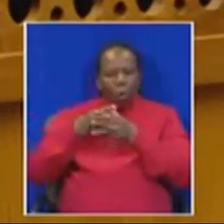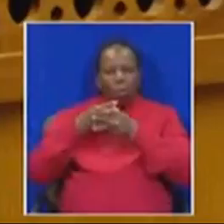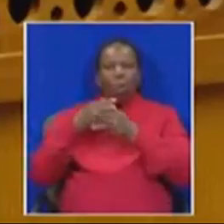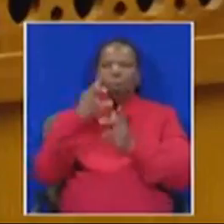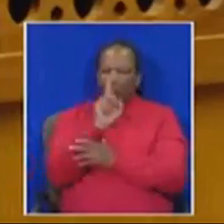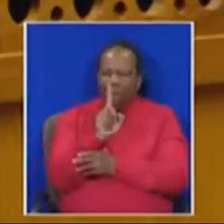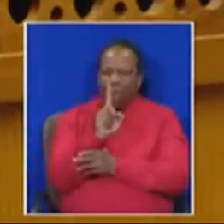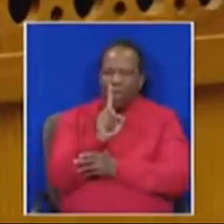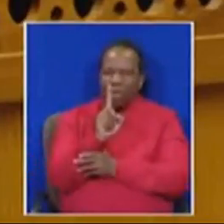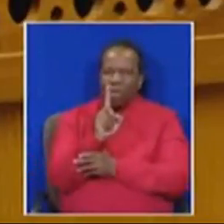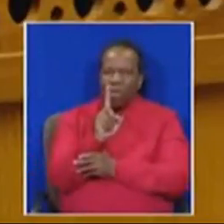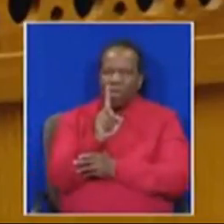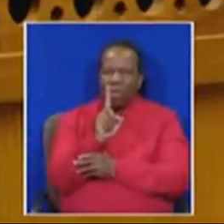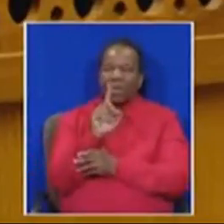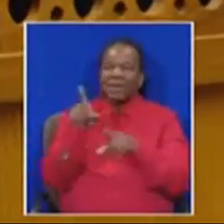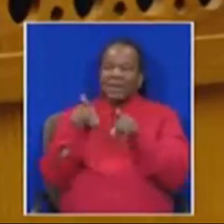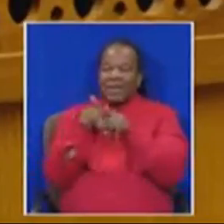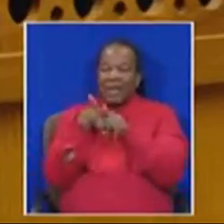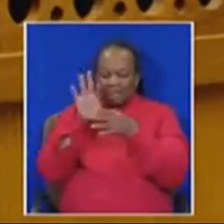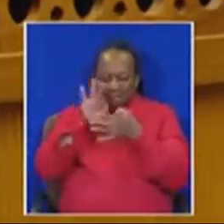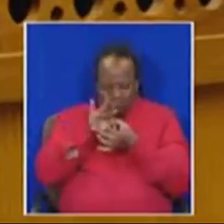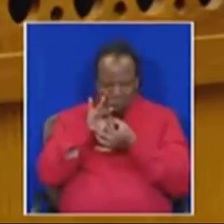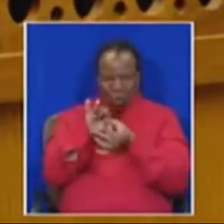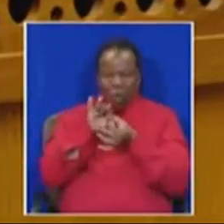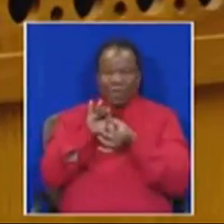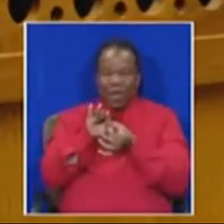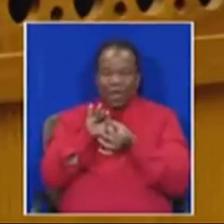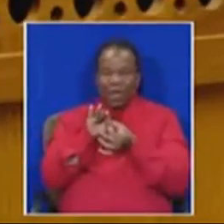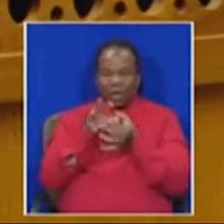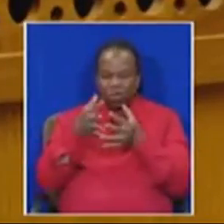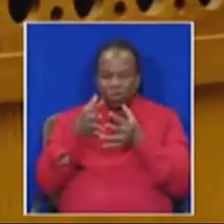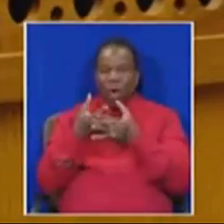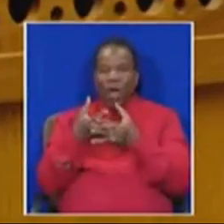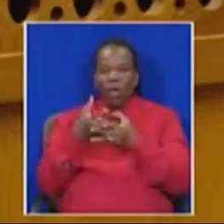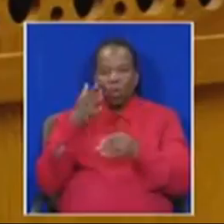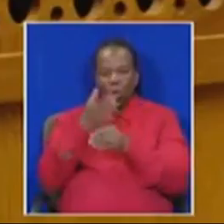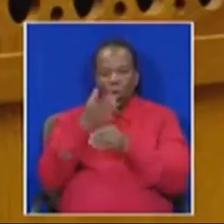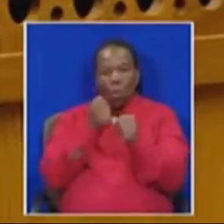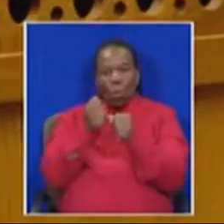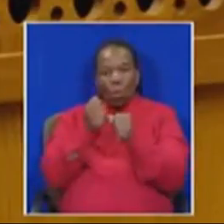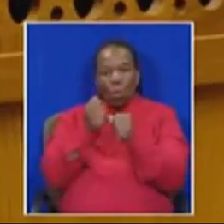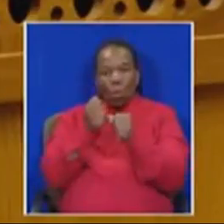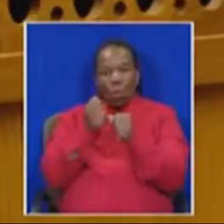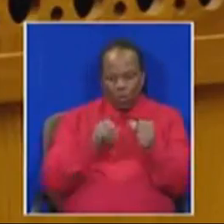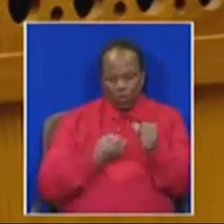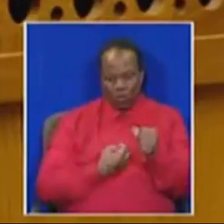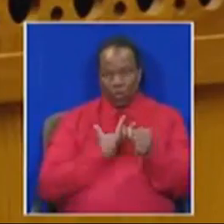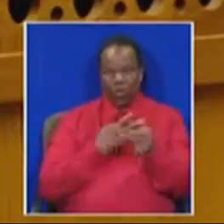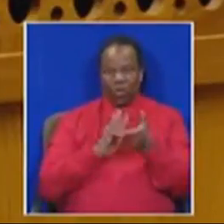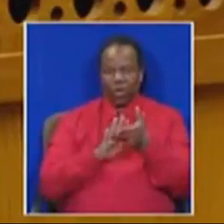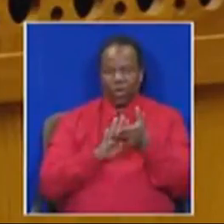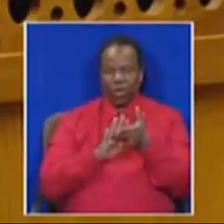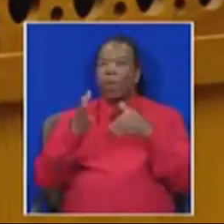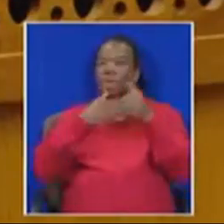people committed to work together to find jobs for our youth, to build factories